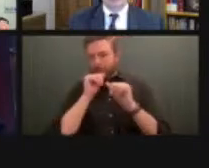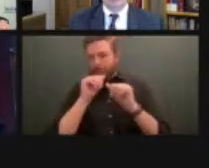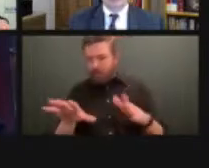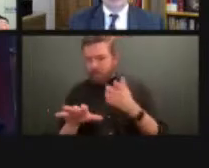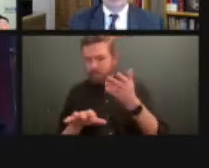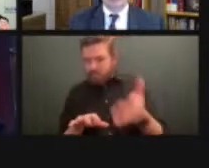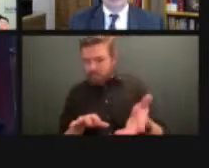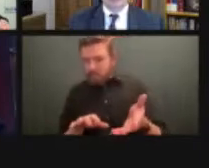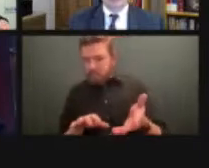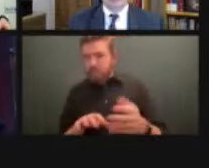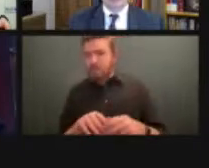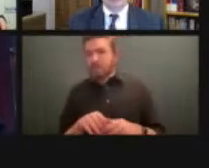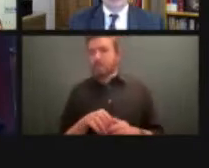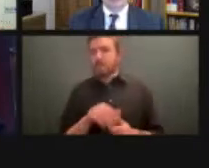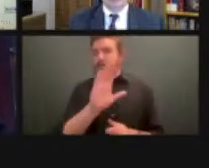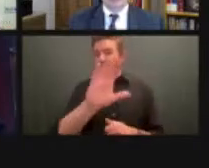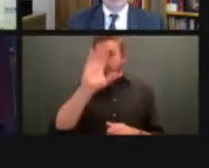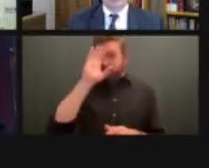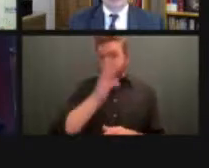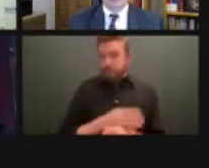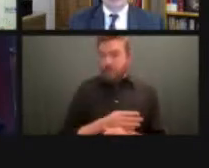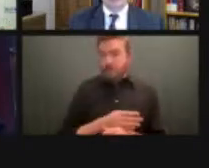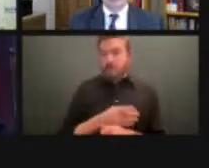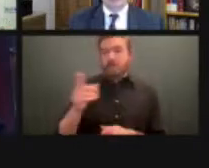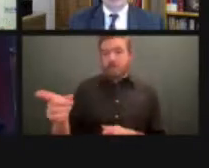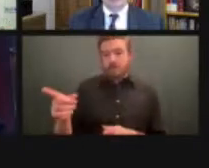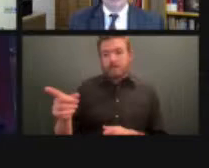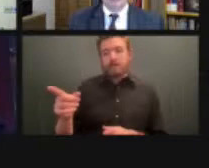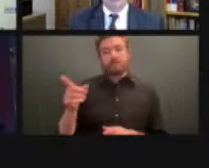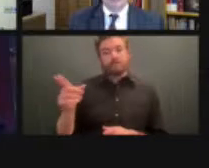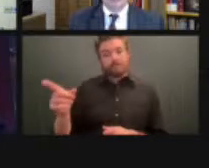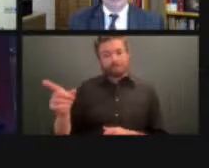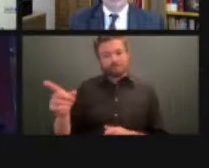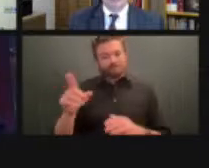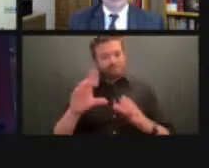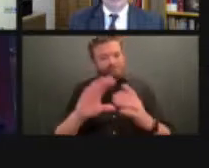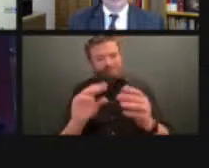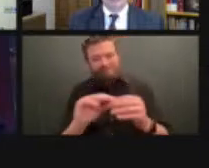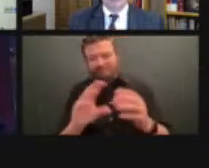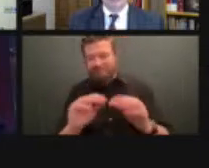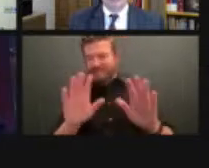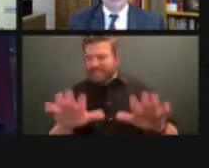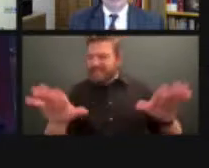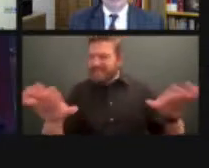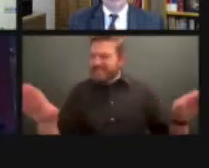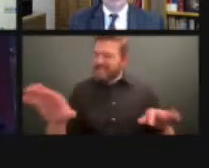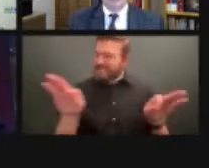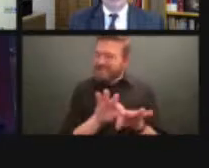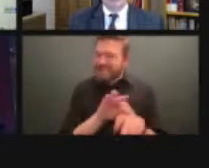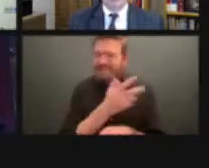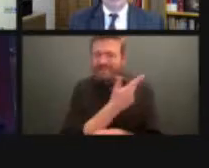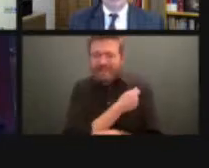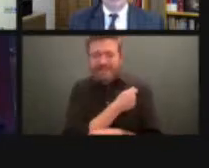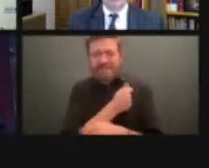and continue to follow guidelines to mitigate the spread of COVID-19, and keep that Cynthia in your